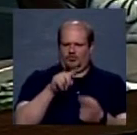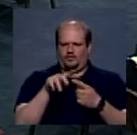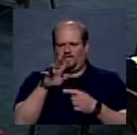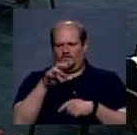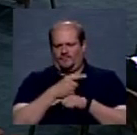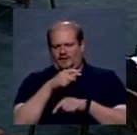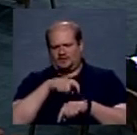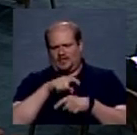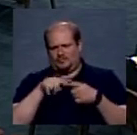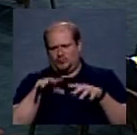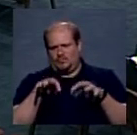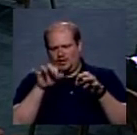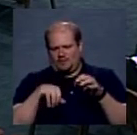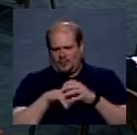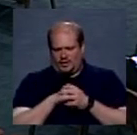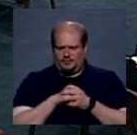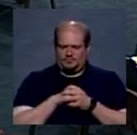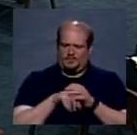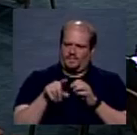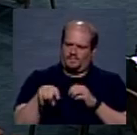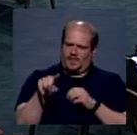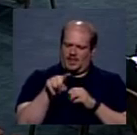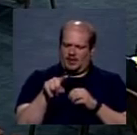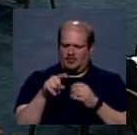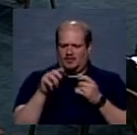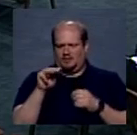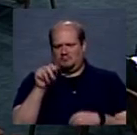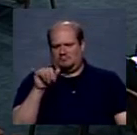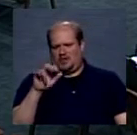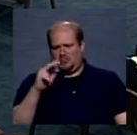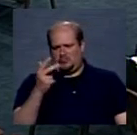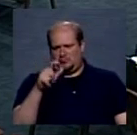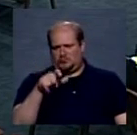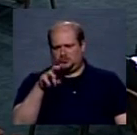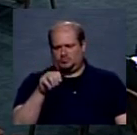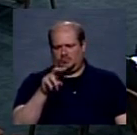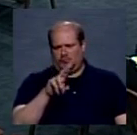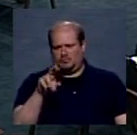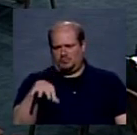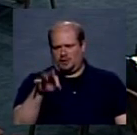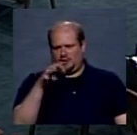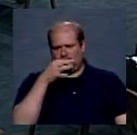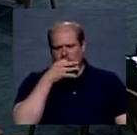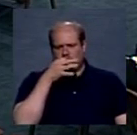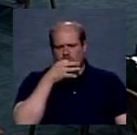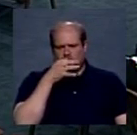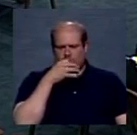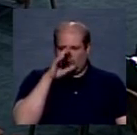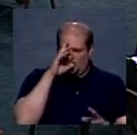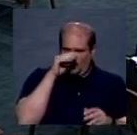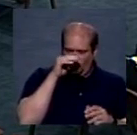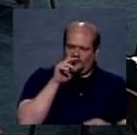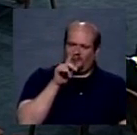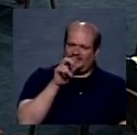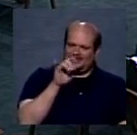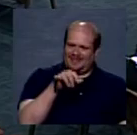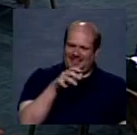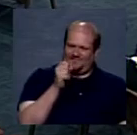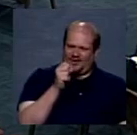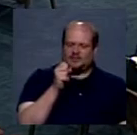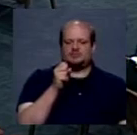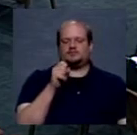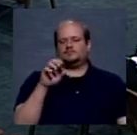days? Day being May 3rd, we should be. It should be. Hopefully you did it pretty quick,